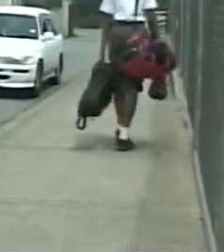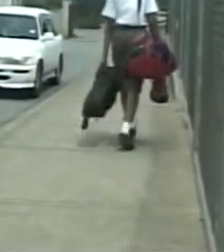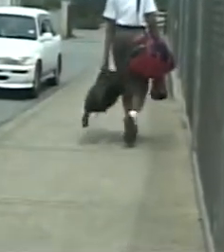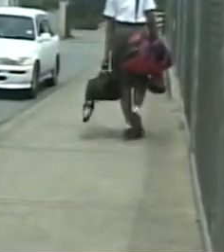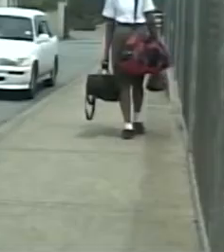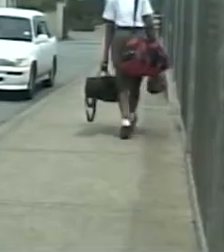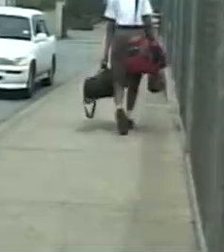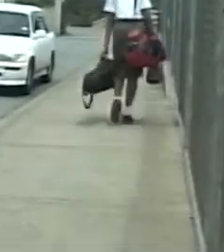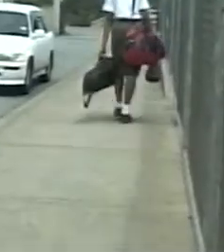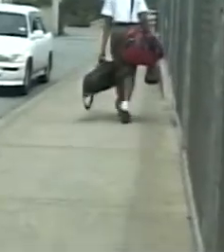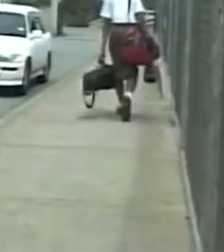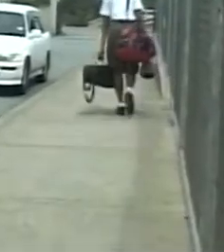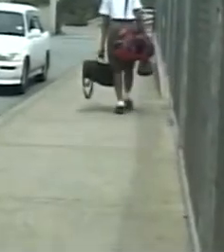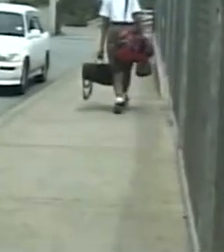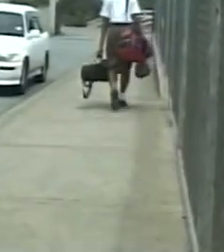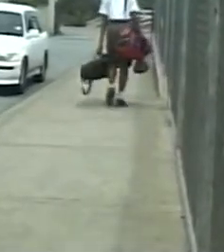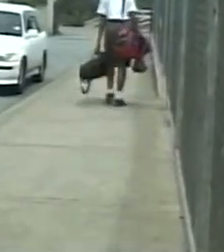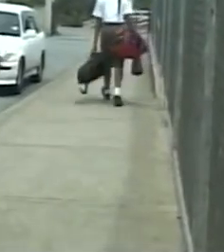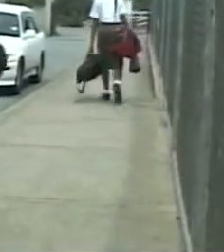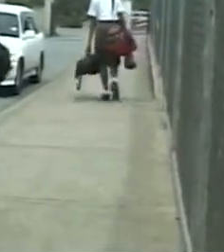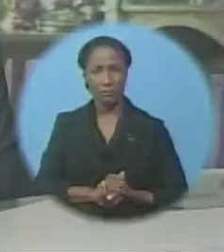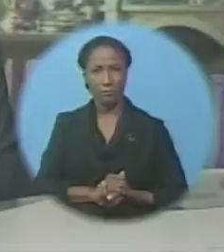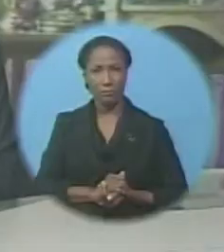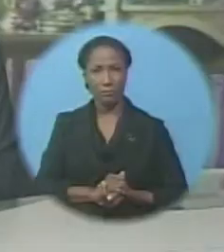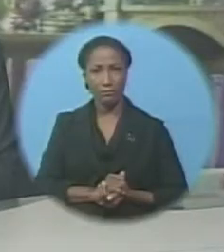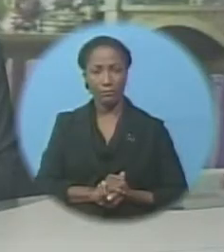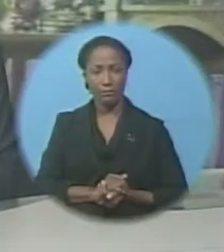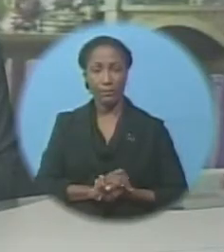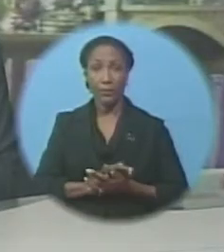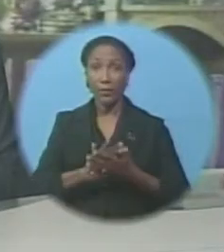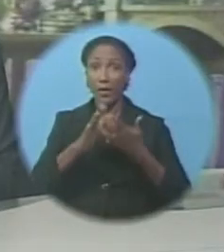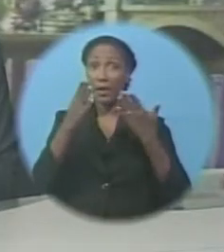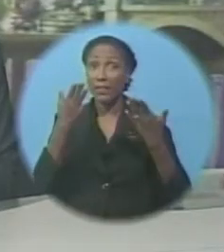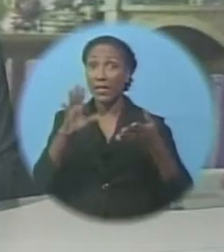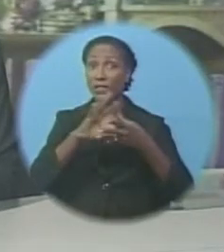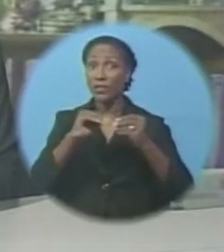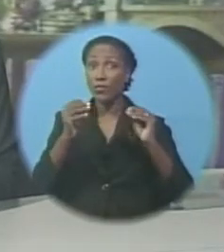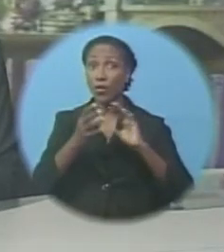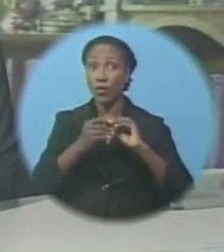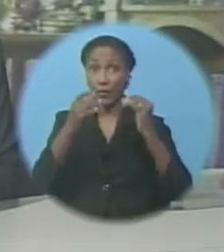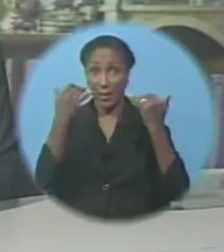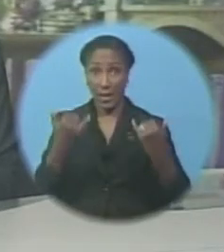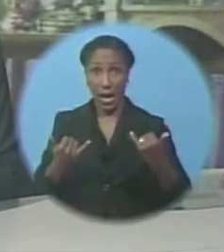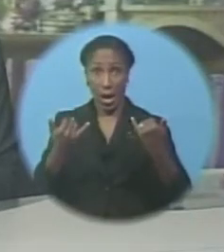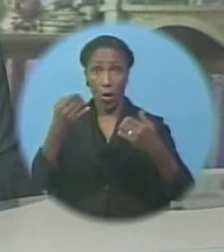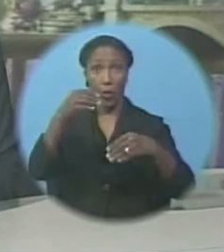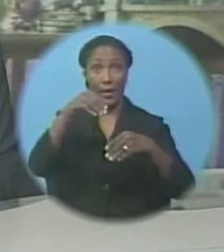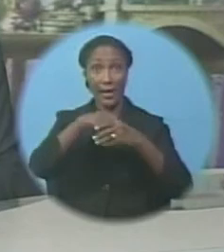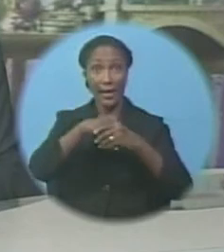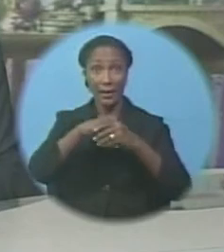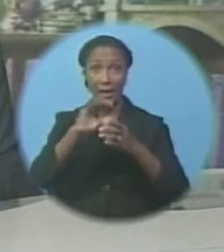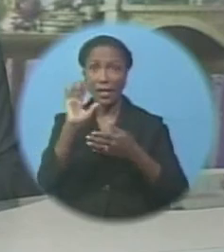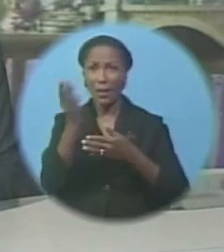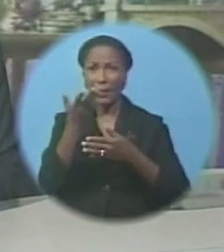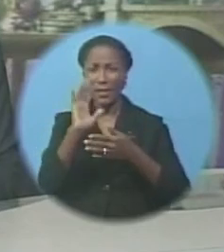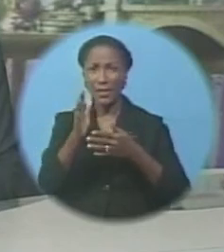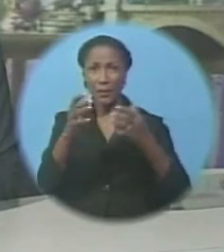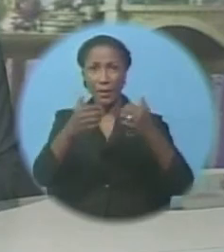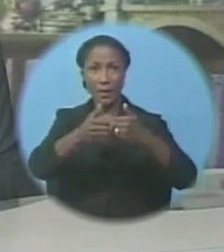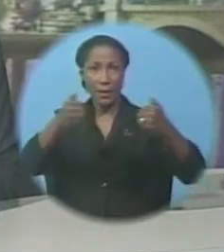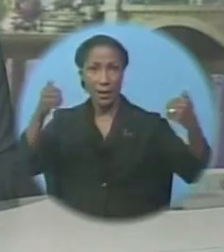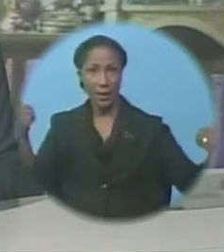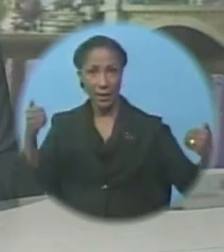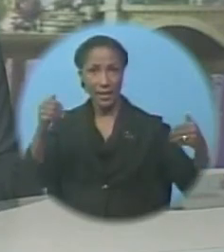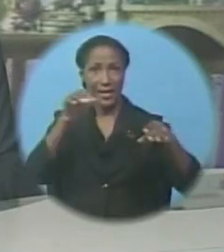Kishma Senjis, CBC News. Well, this story just in, there appears to be a major split in the